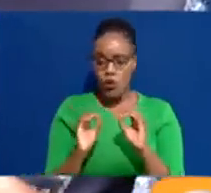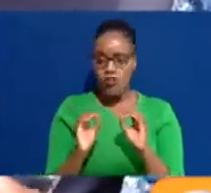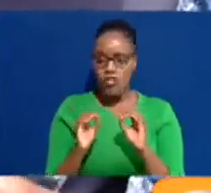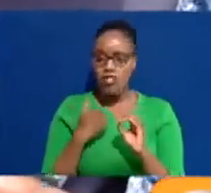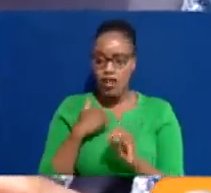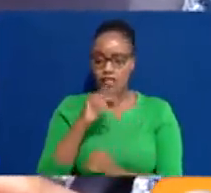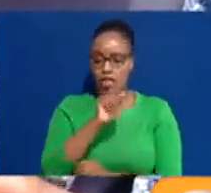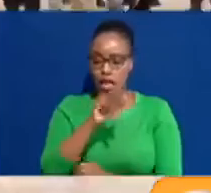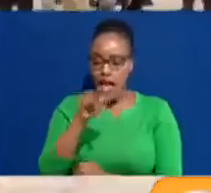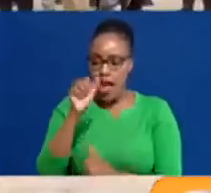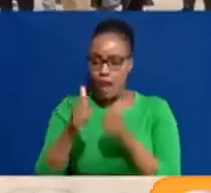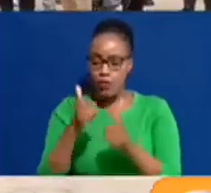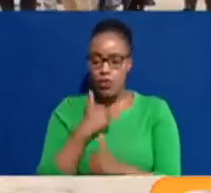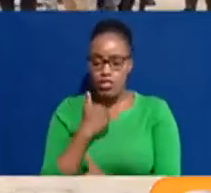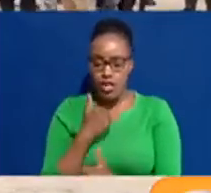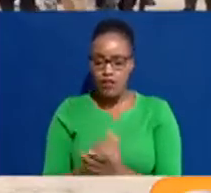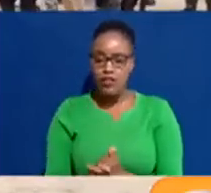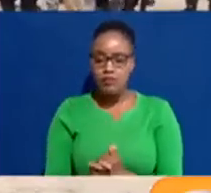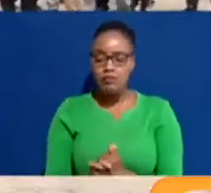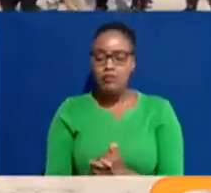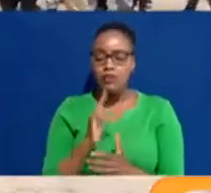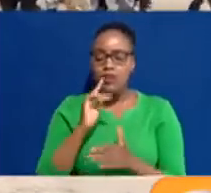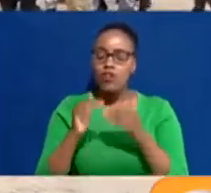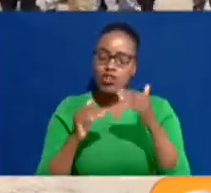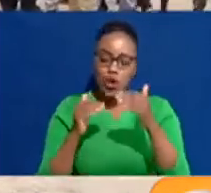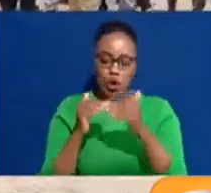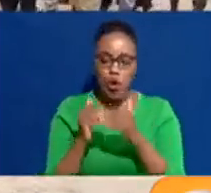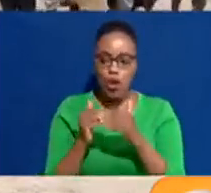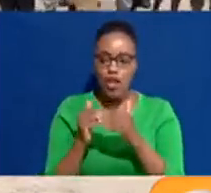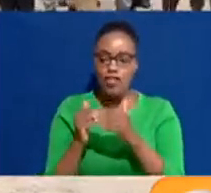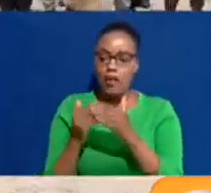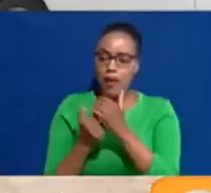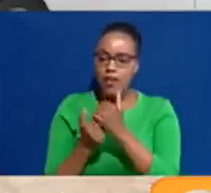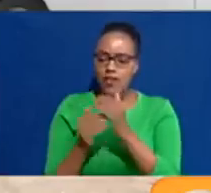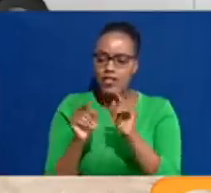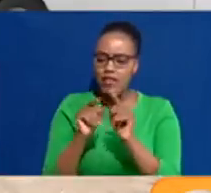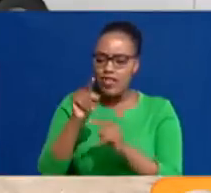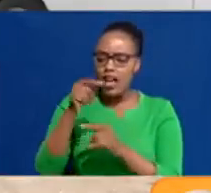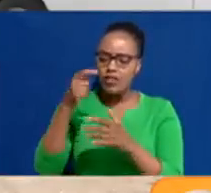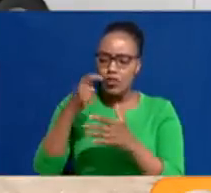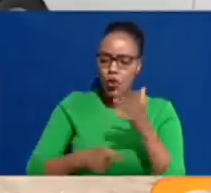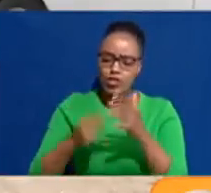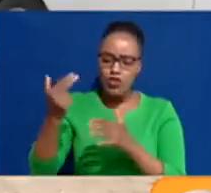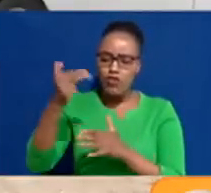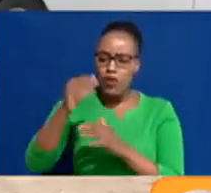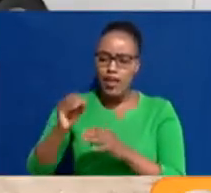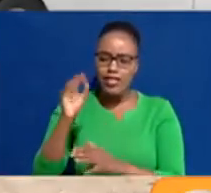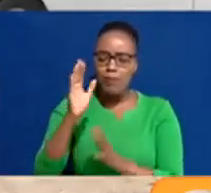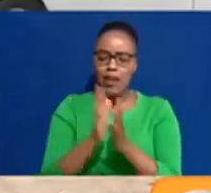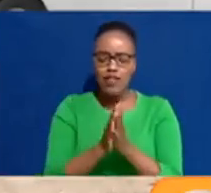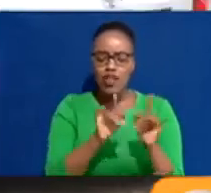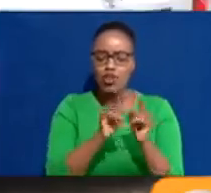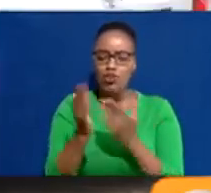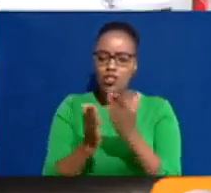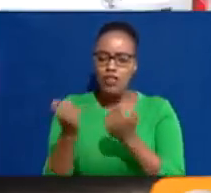applications wanapitia challenges. The drivers say online apps have to factor in the rising cost of fuel, expenses of servicing